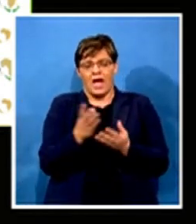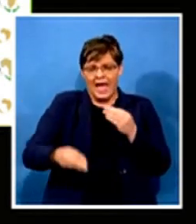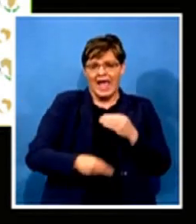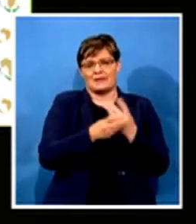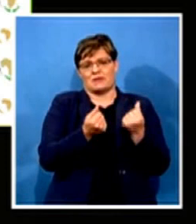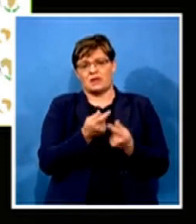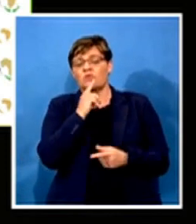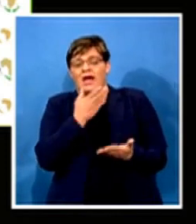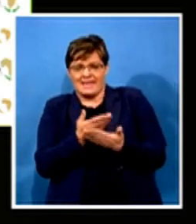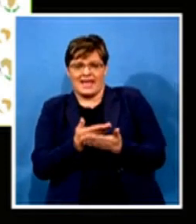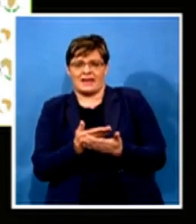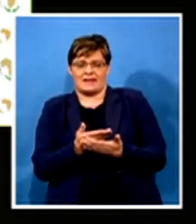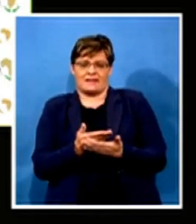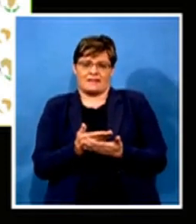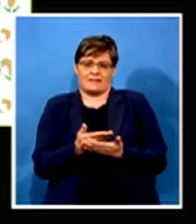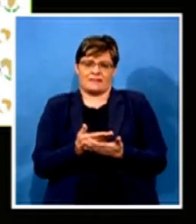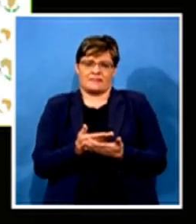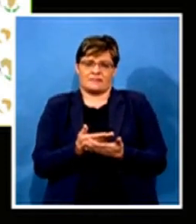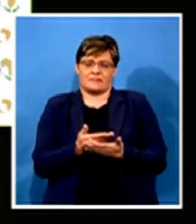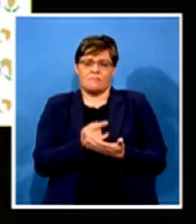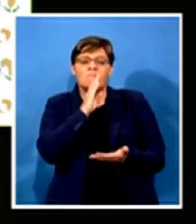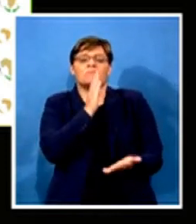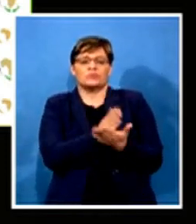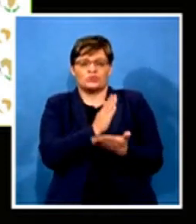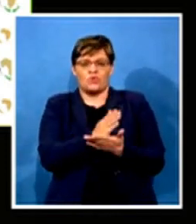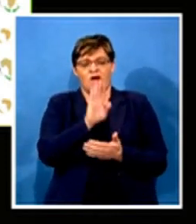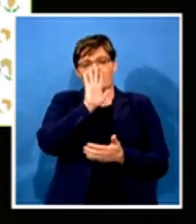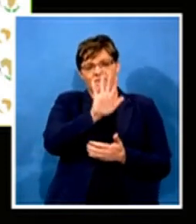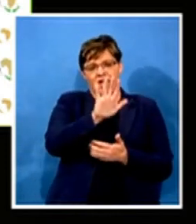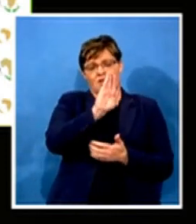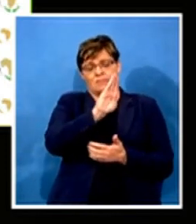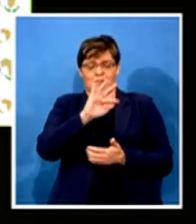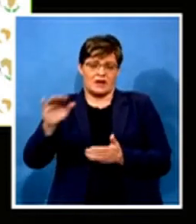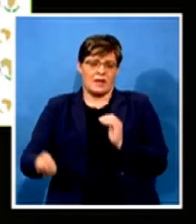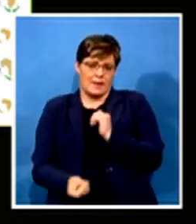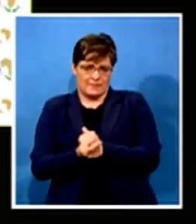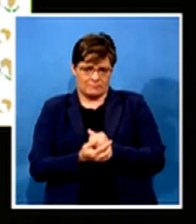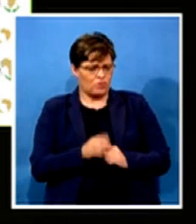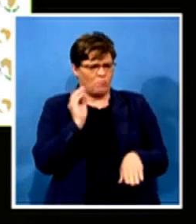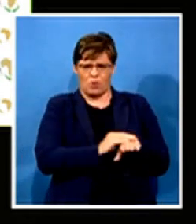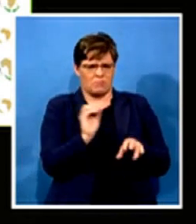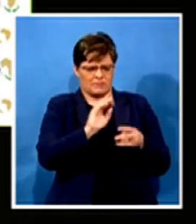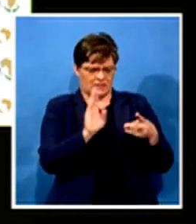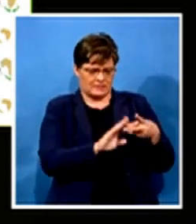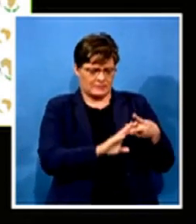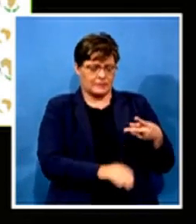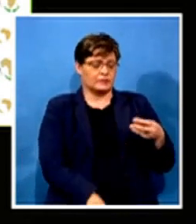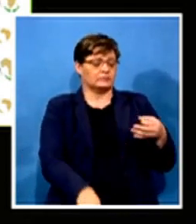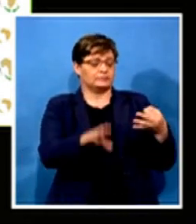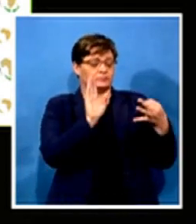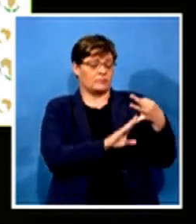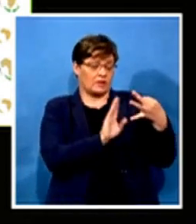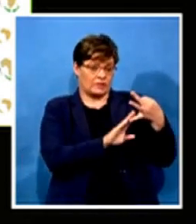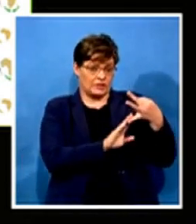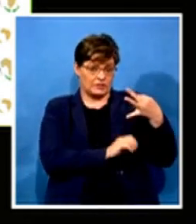to guarantee that the $5 billion. So that is absolutely not a problem. Then the third financing option is through the